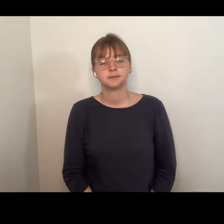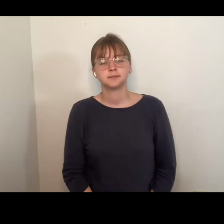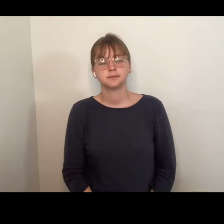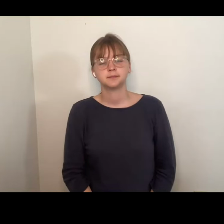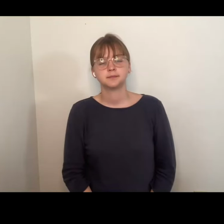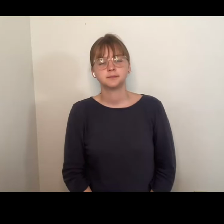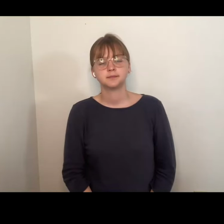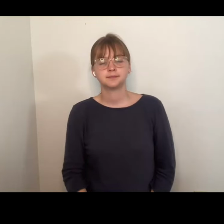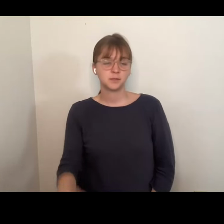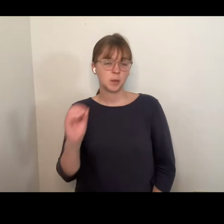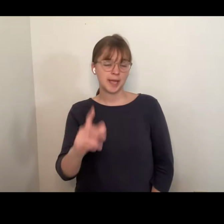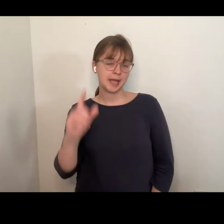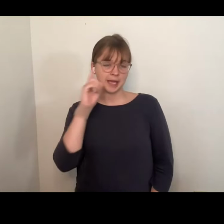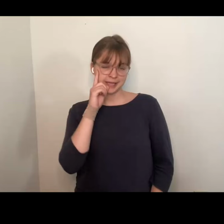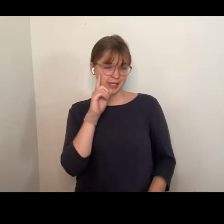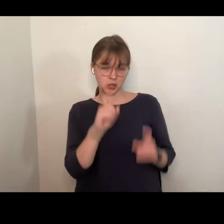Not seeing any